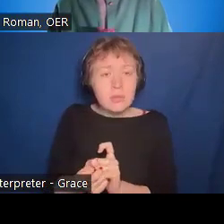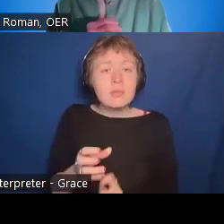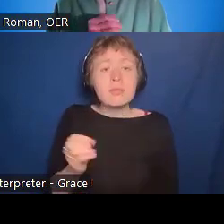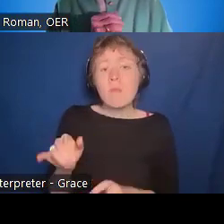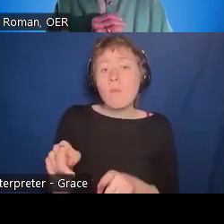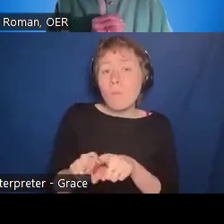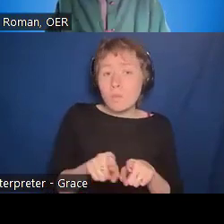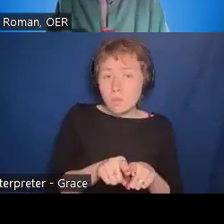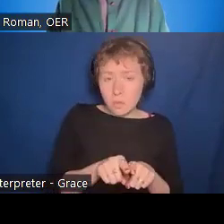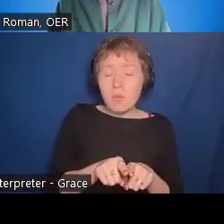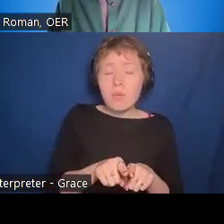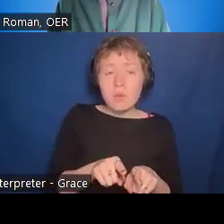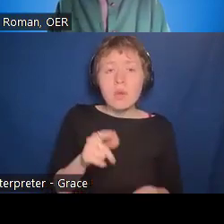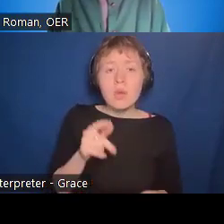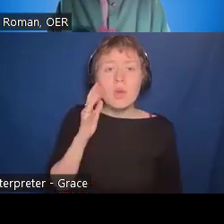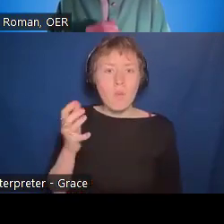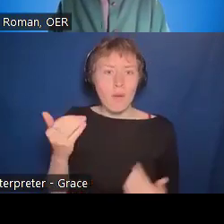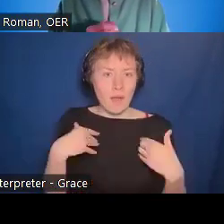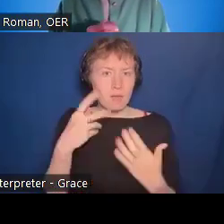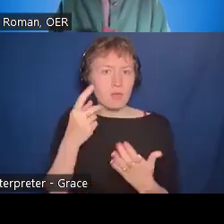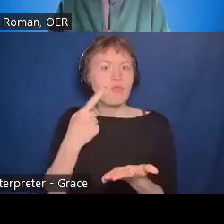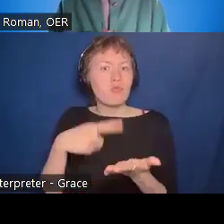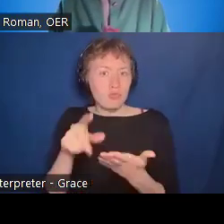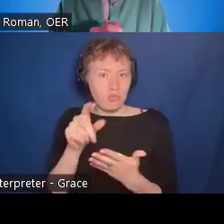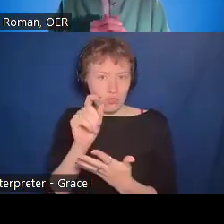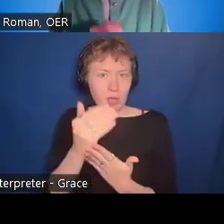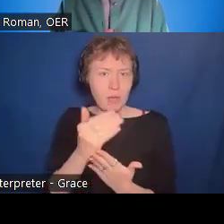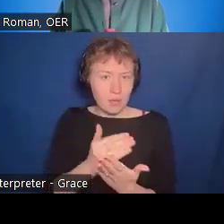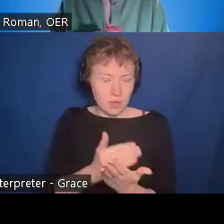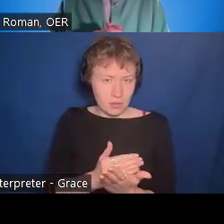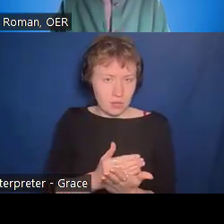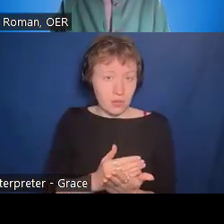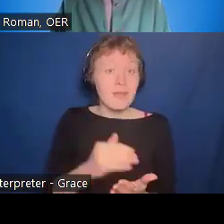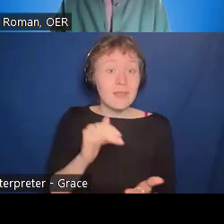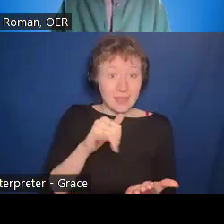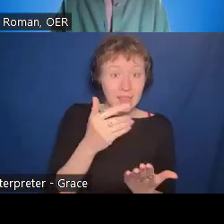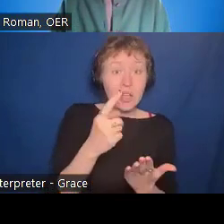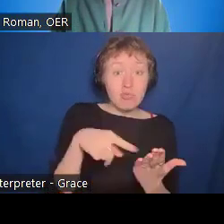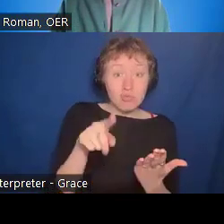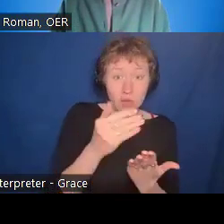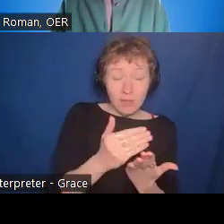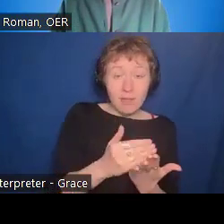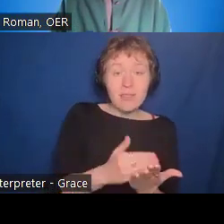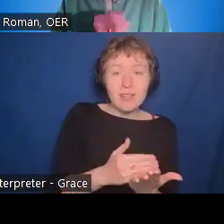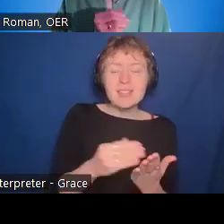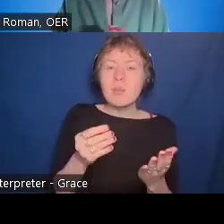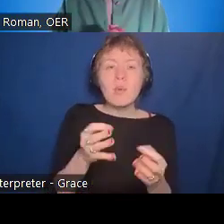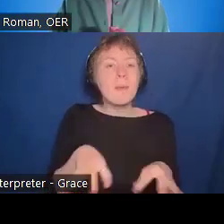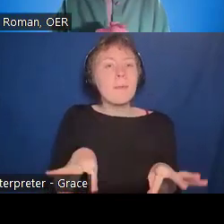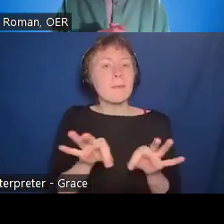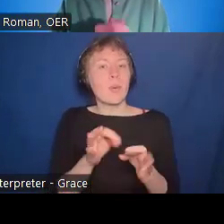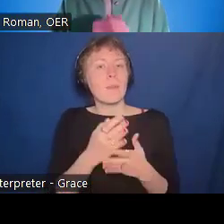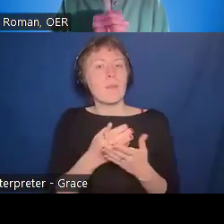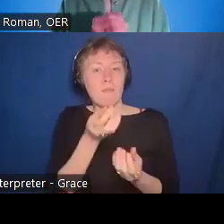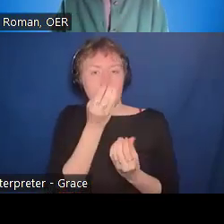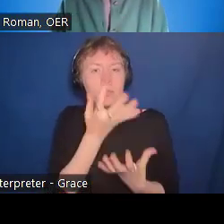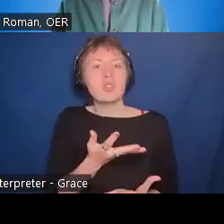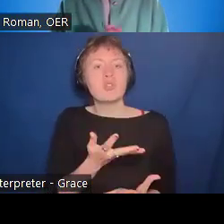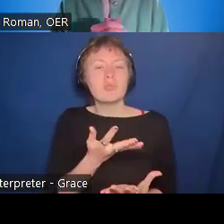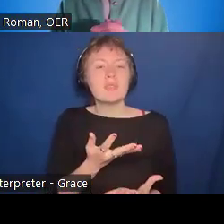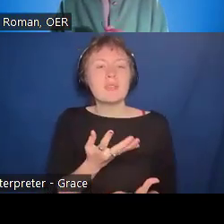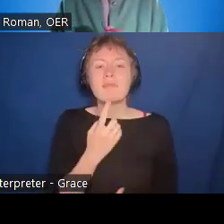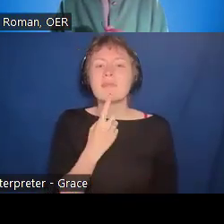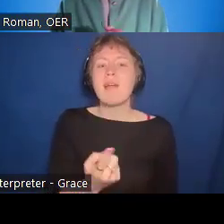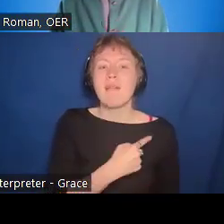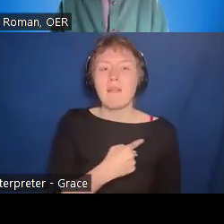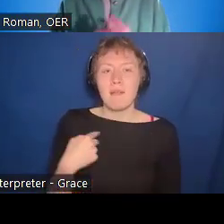going to have a checklist. And on that checklist, the important part of the information is telling us what you changed,